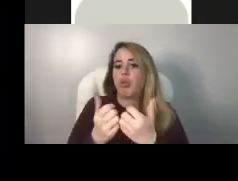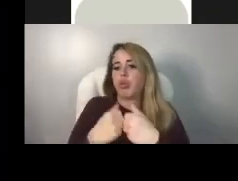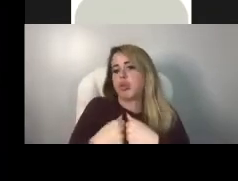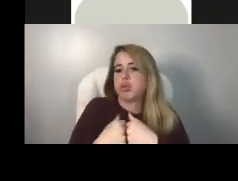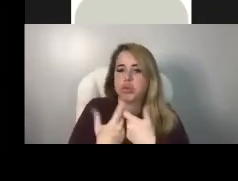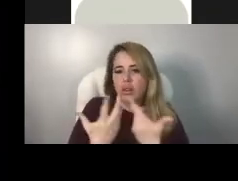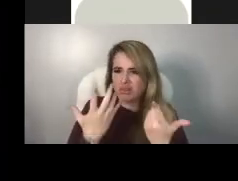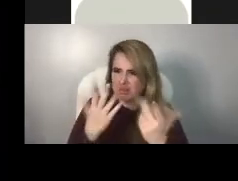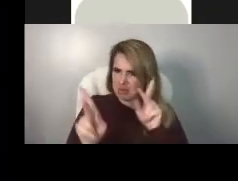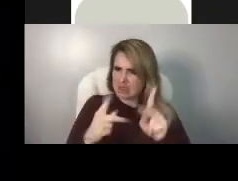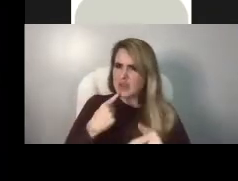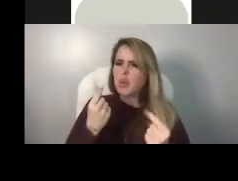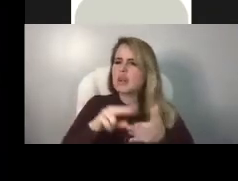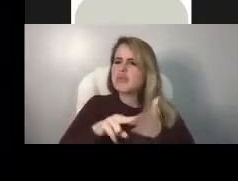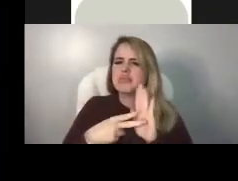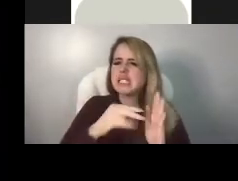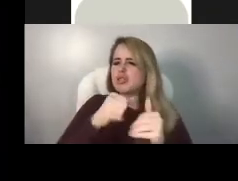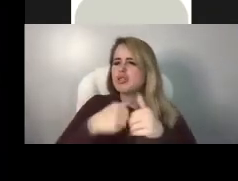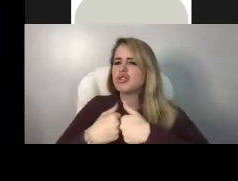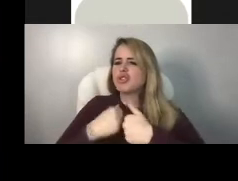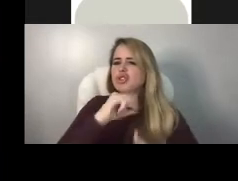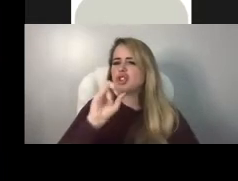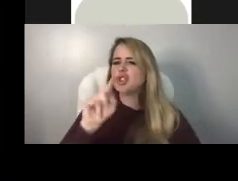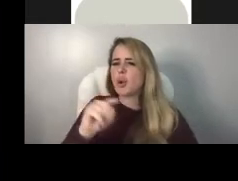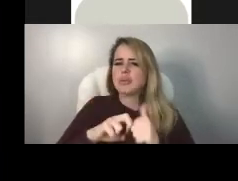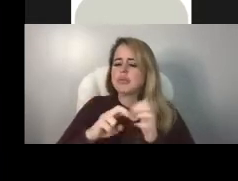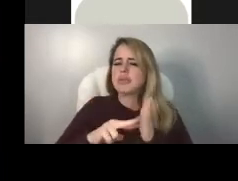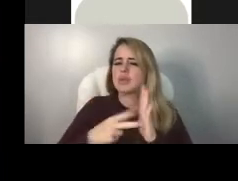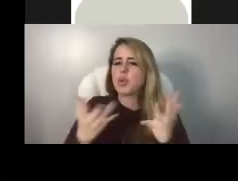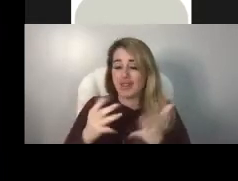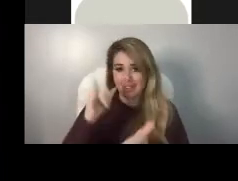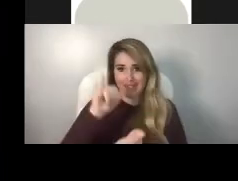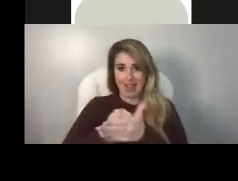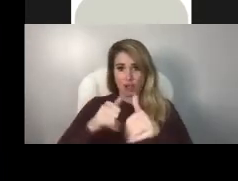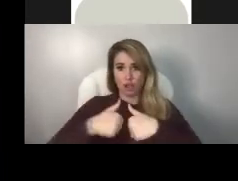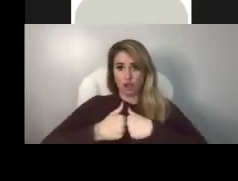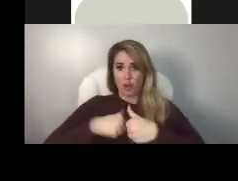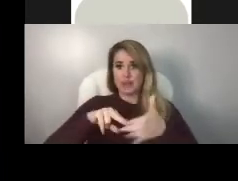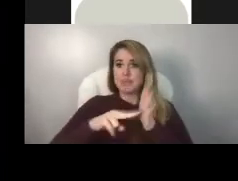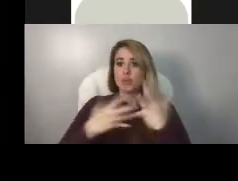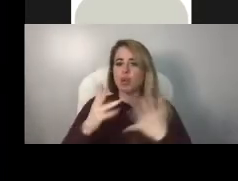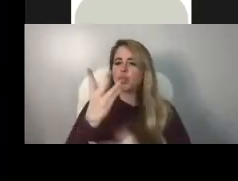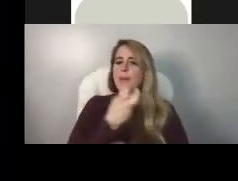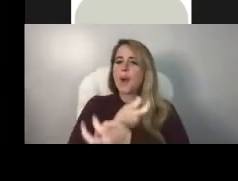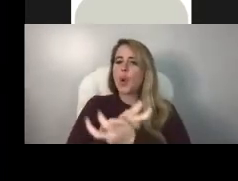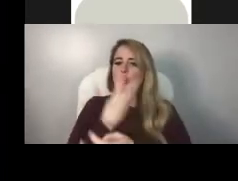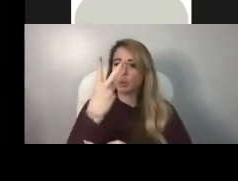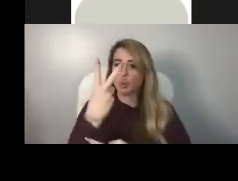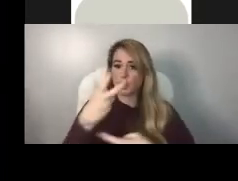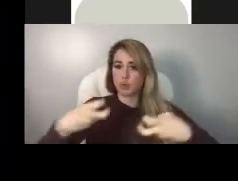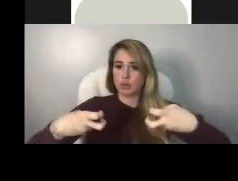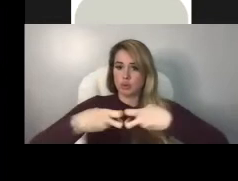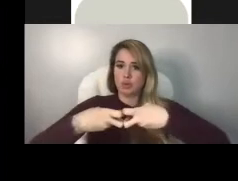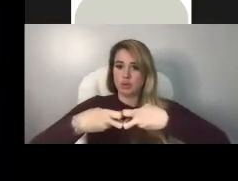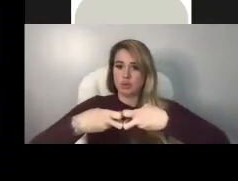me, well, what's a joint? Well, the joint is the part of your body where two bones meet and you have motion. And